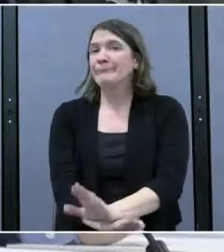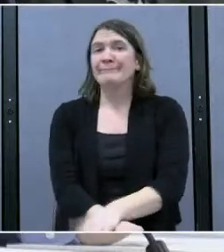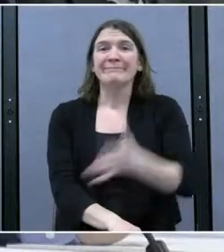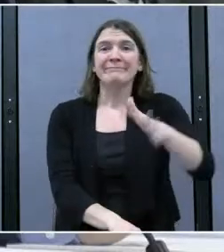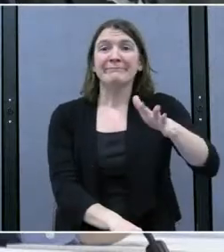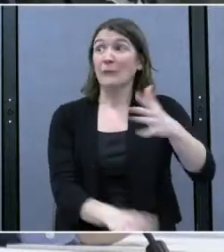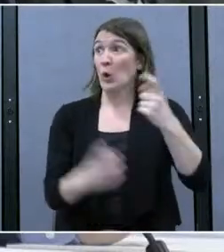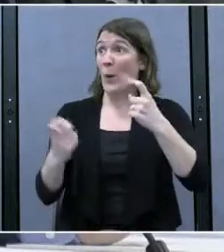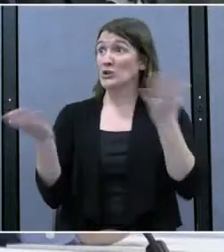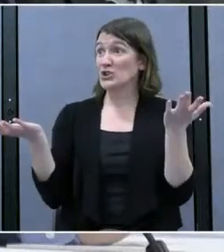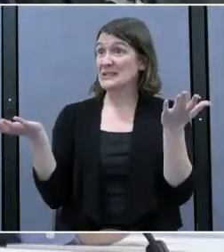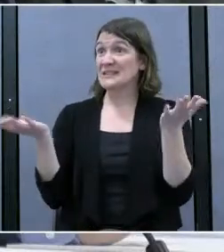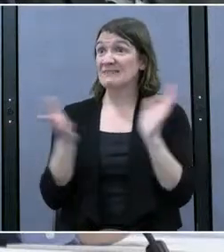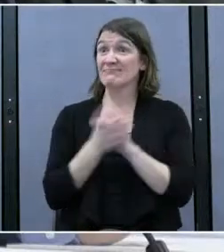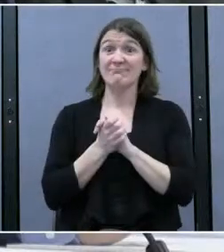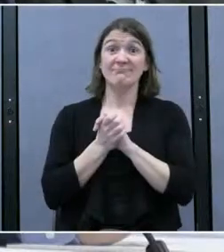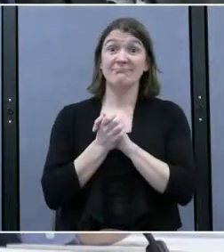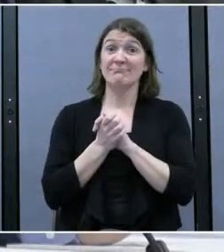Any questions about that?